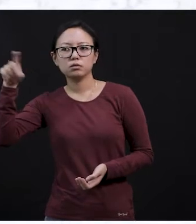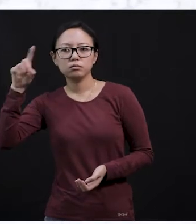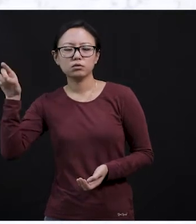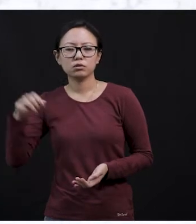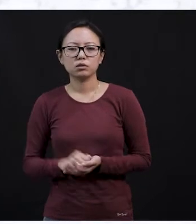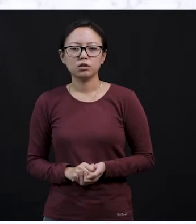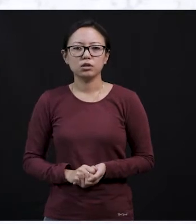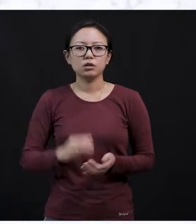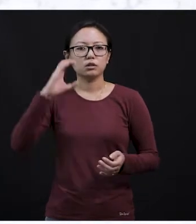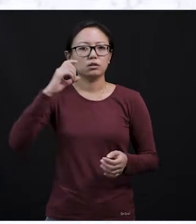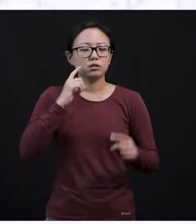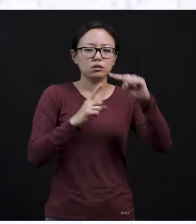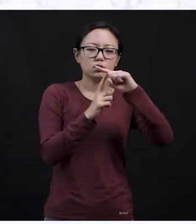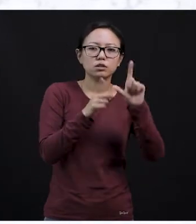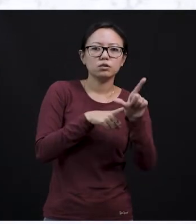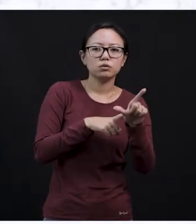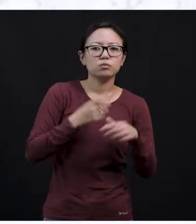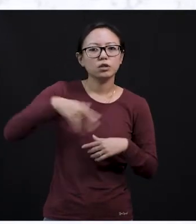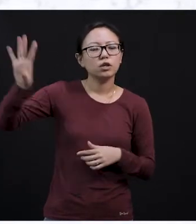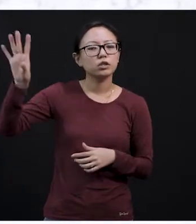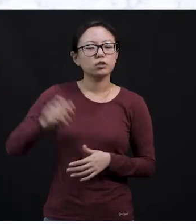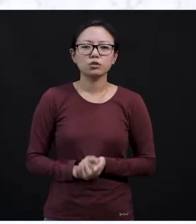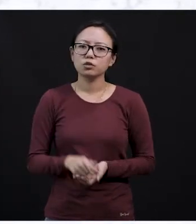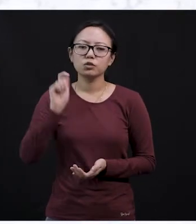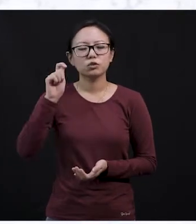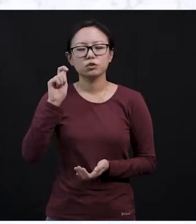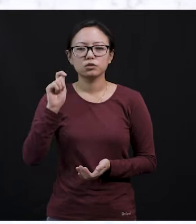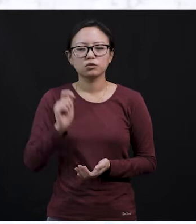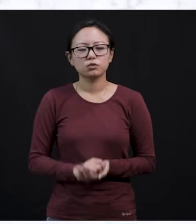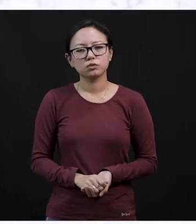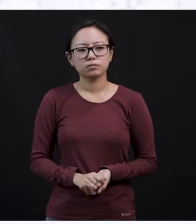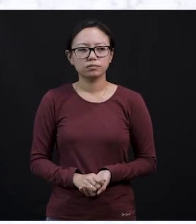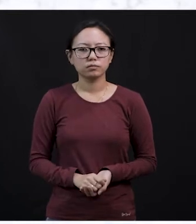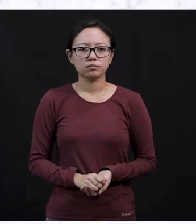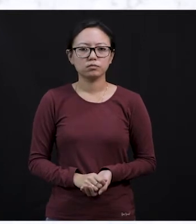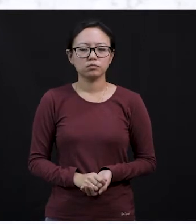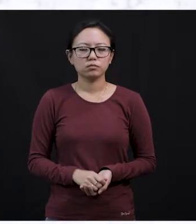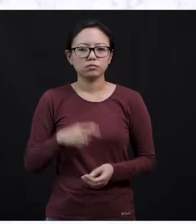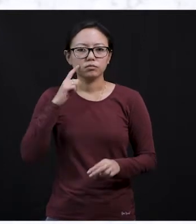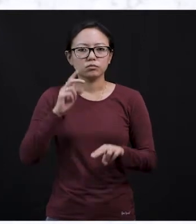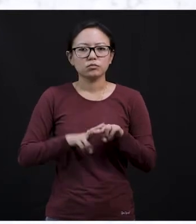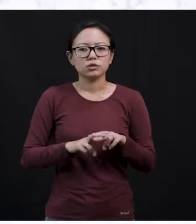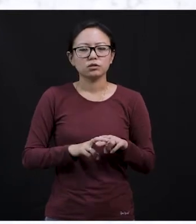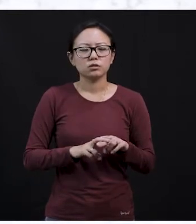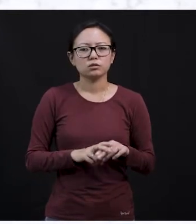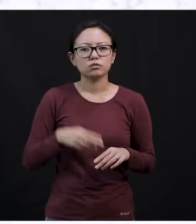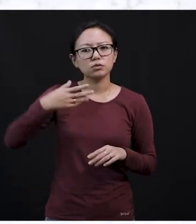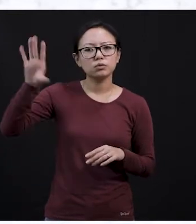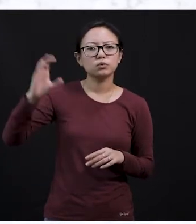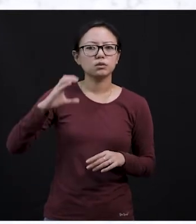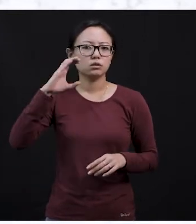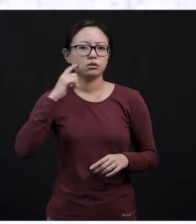go to the cities. So the city undergoes a change, and you as a person also undergoes that change. So